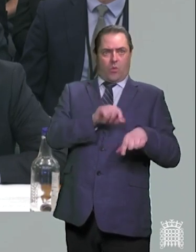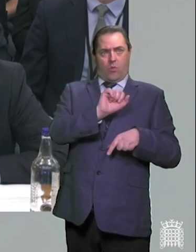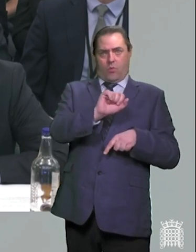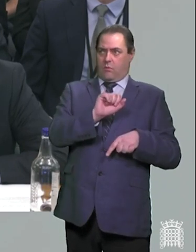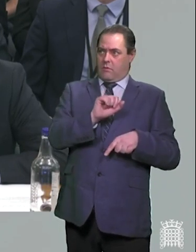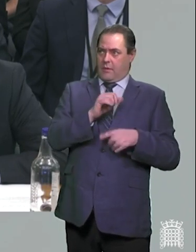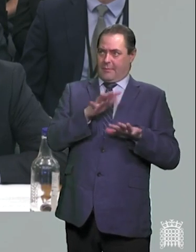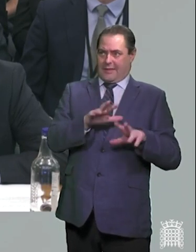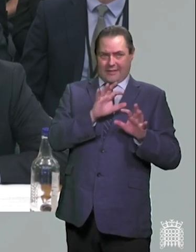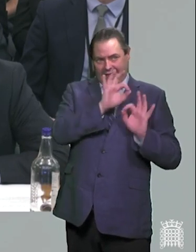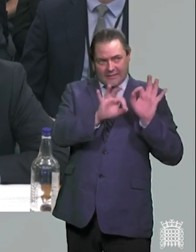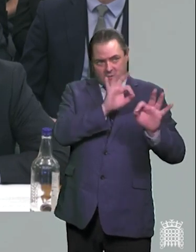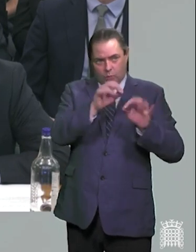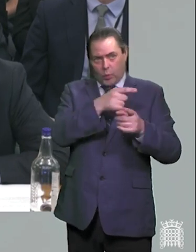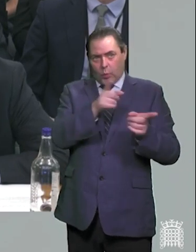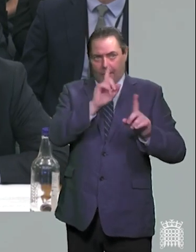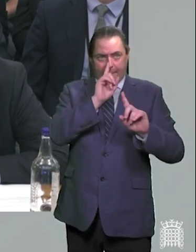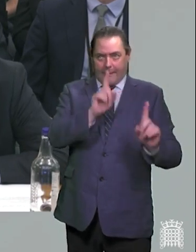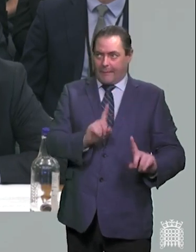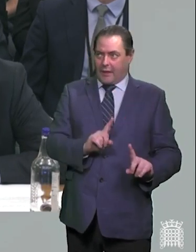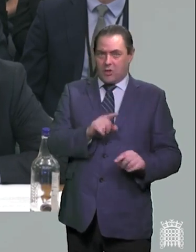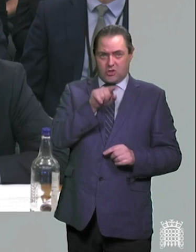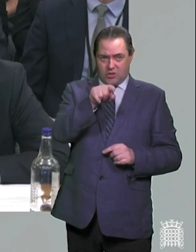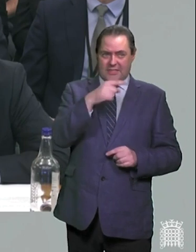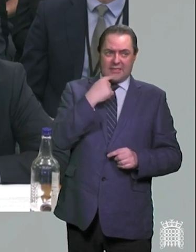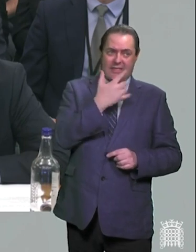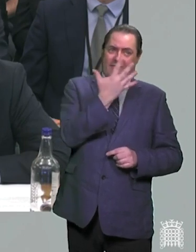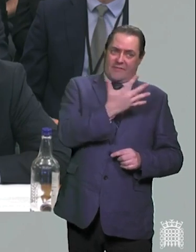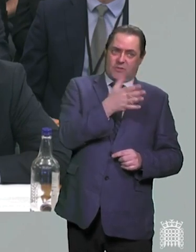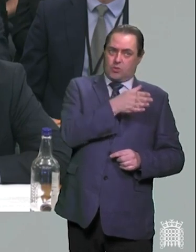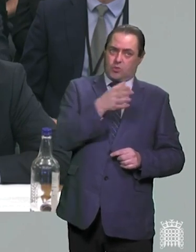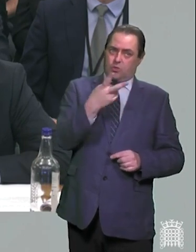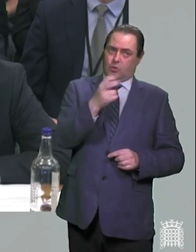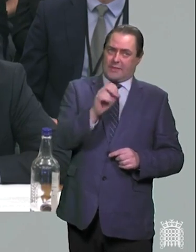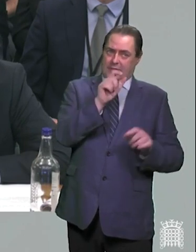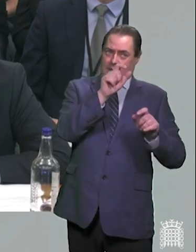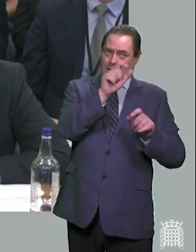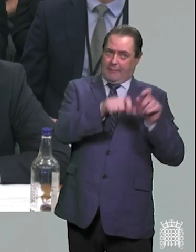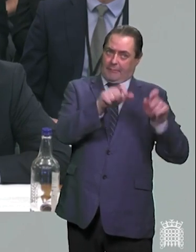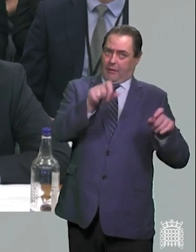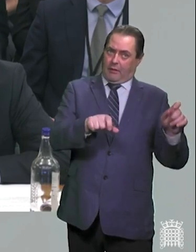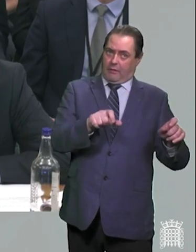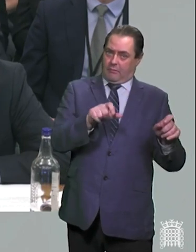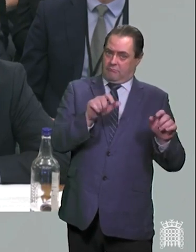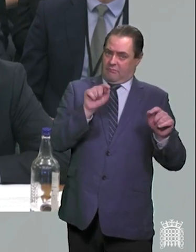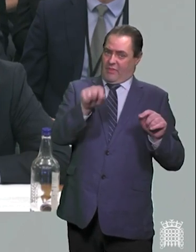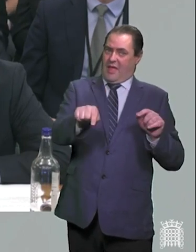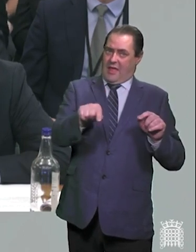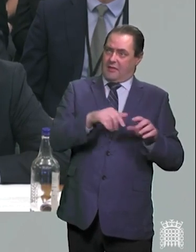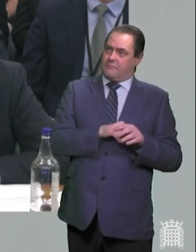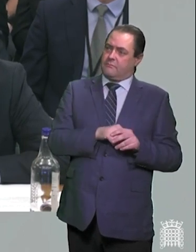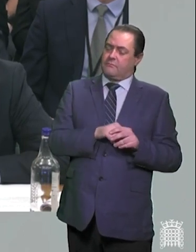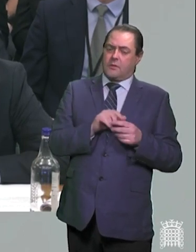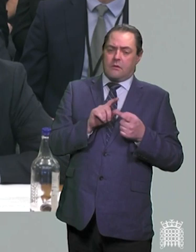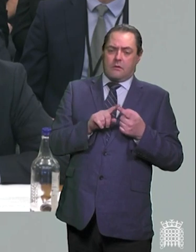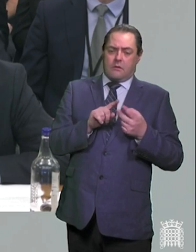after extensively interviewing people. She said there were 15 to 20 people she thought at that event. It's also the case